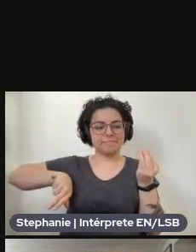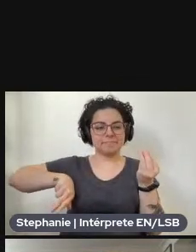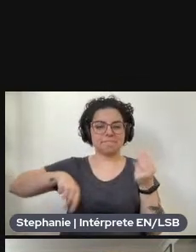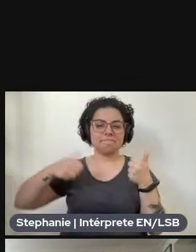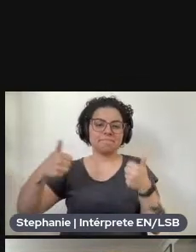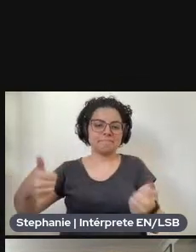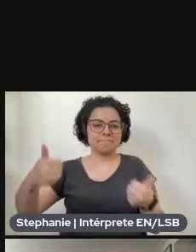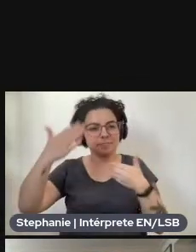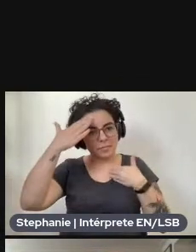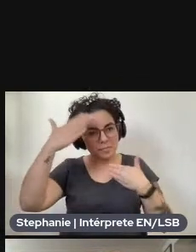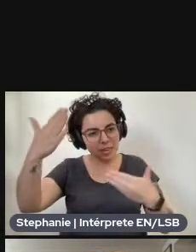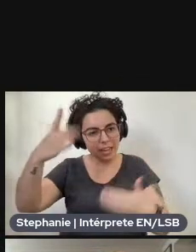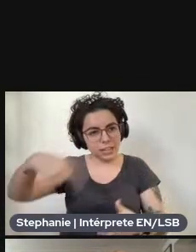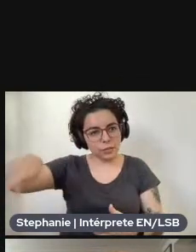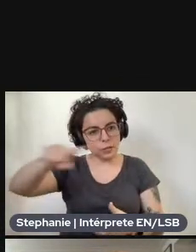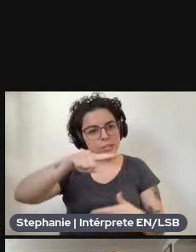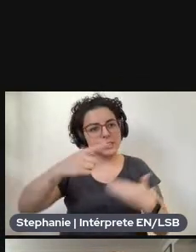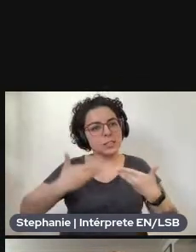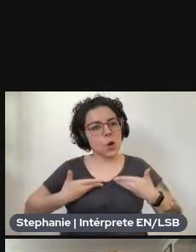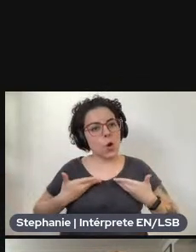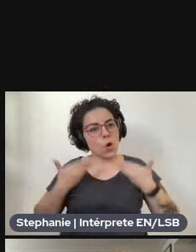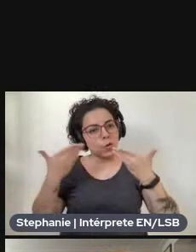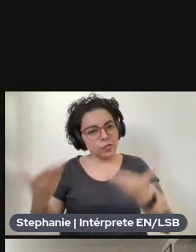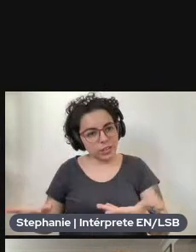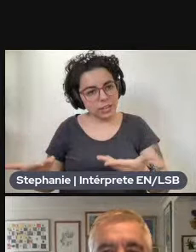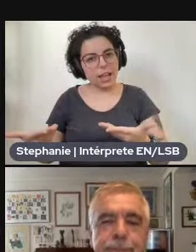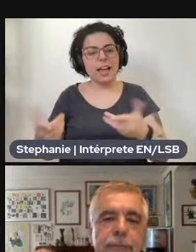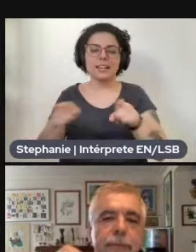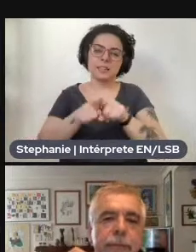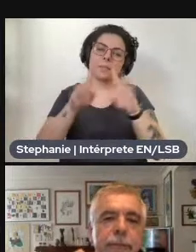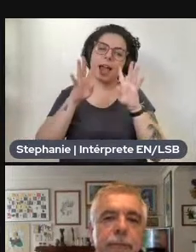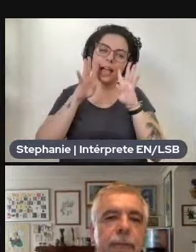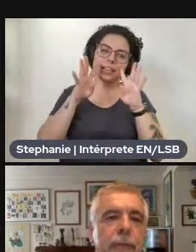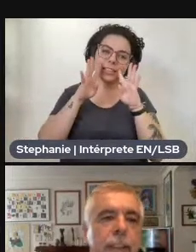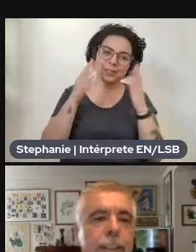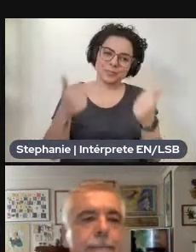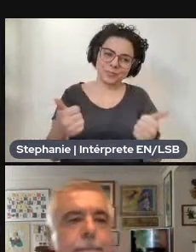por me convidarem e, sobretudo, por me terem ouvido.